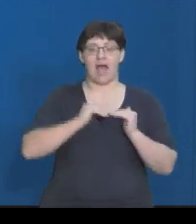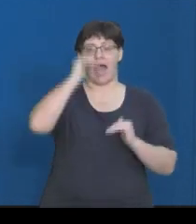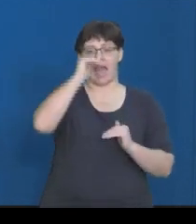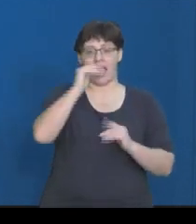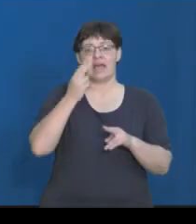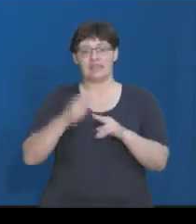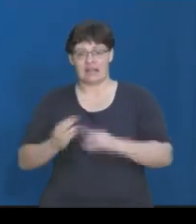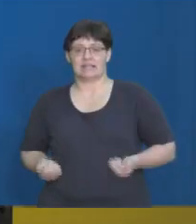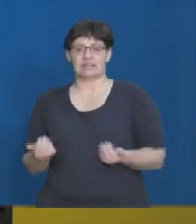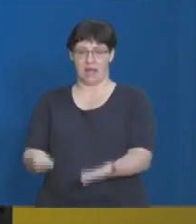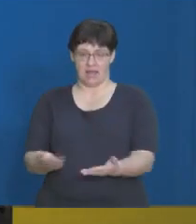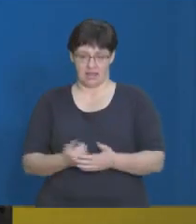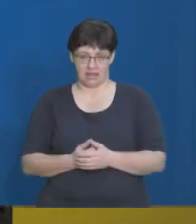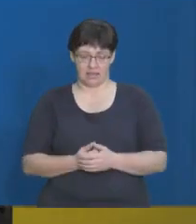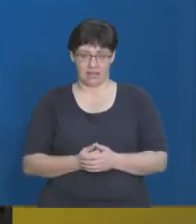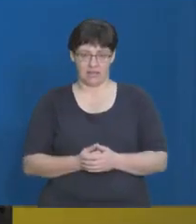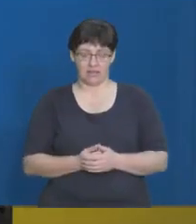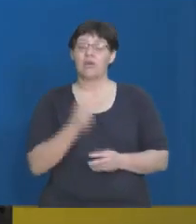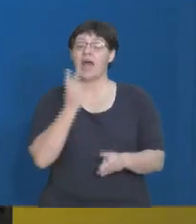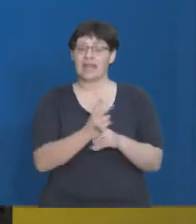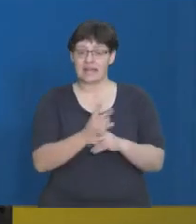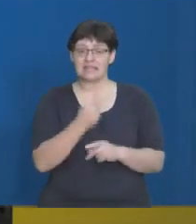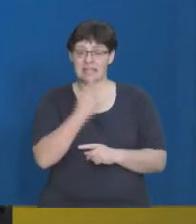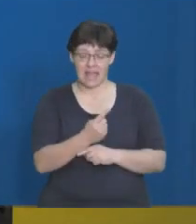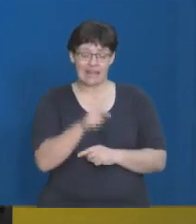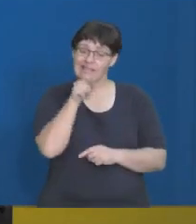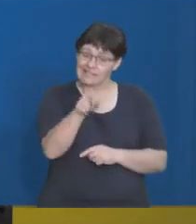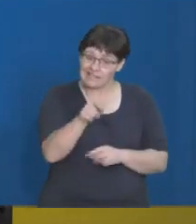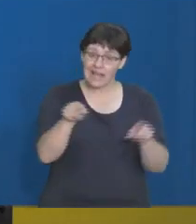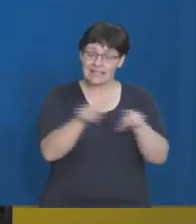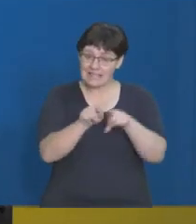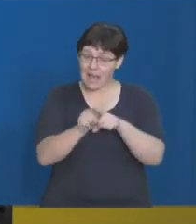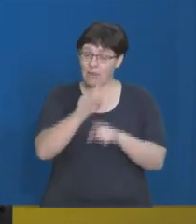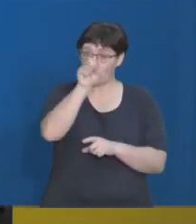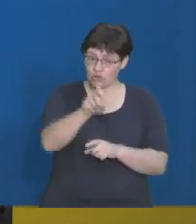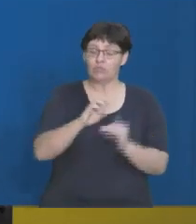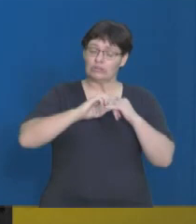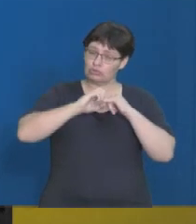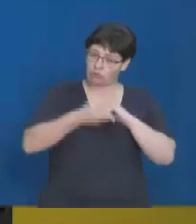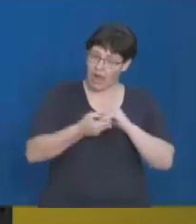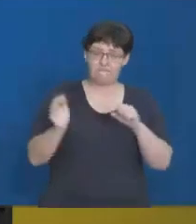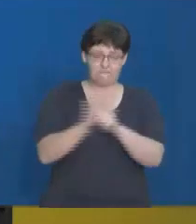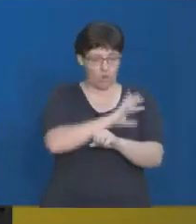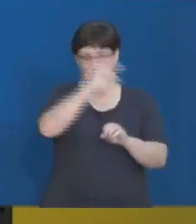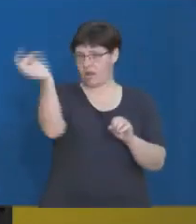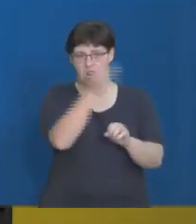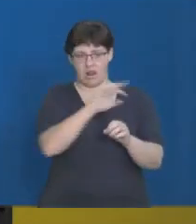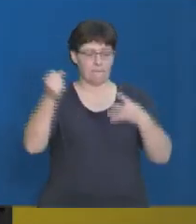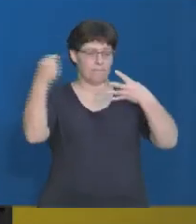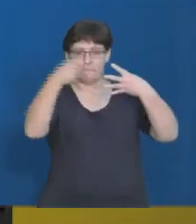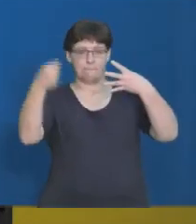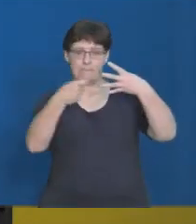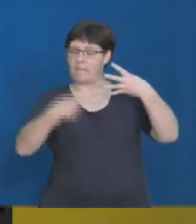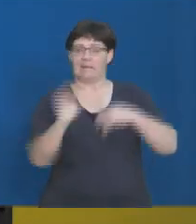the aggregate supply. I repeat once again, boys and girls, these type of questions, you need to attempt them in full. Do not write